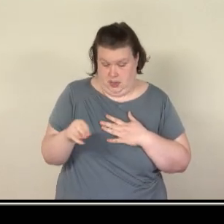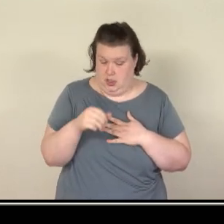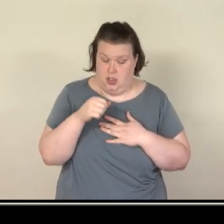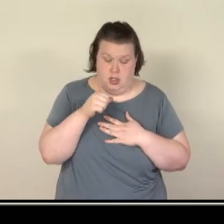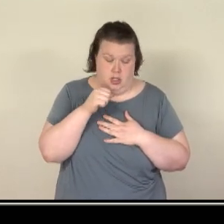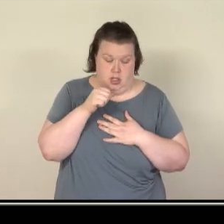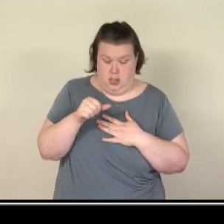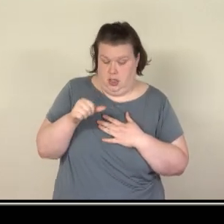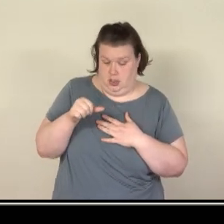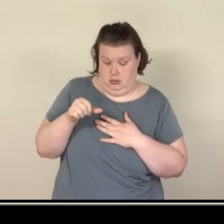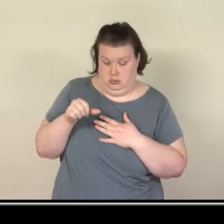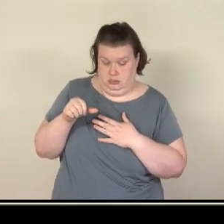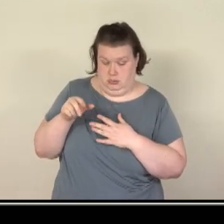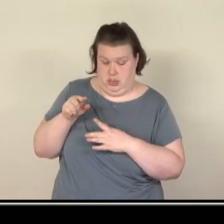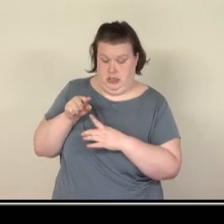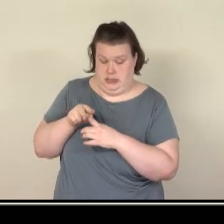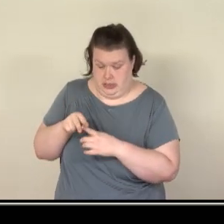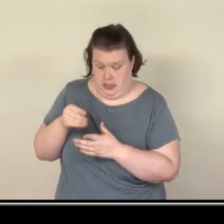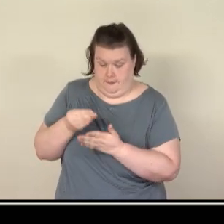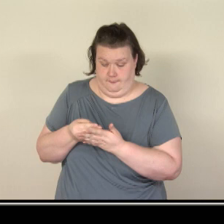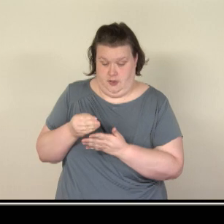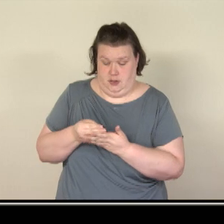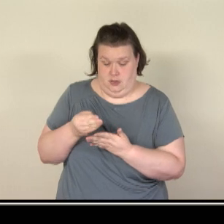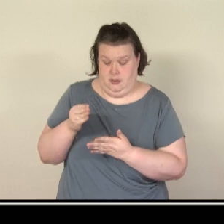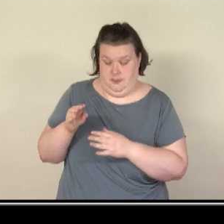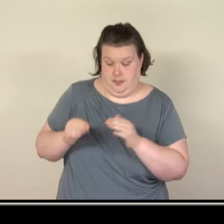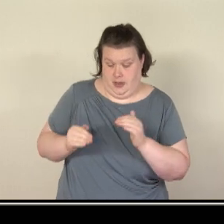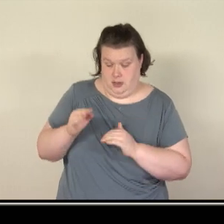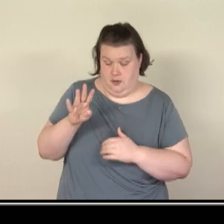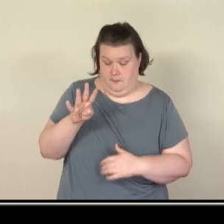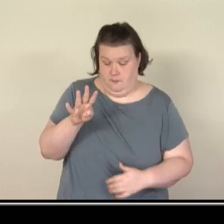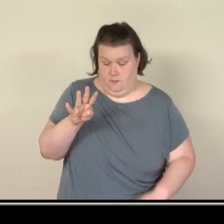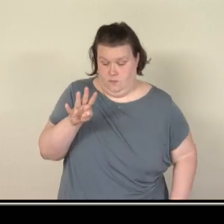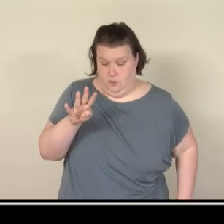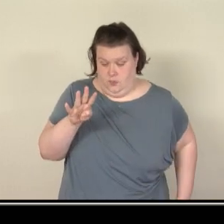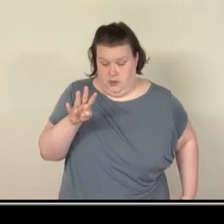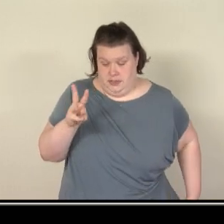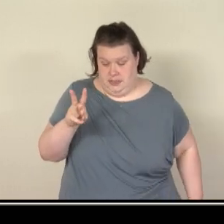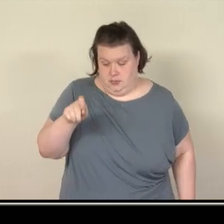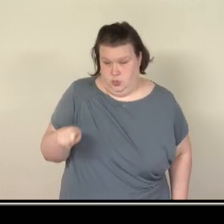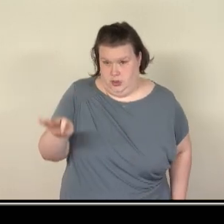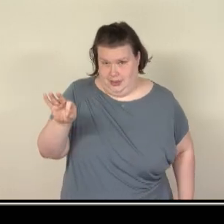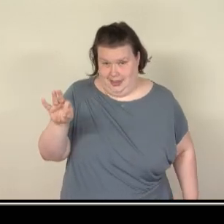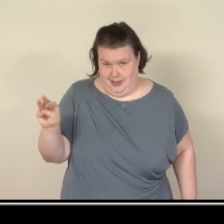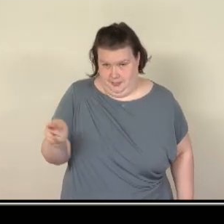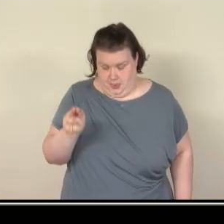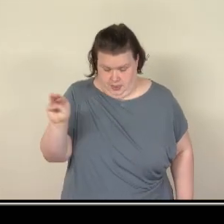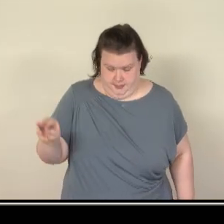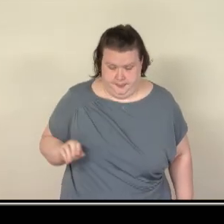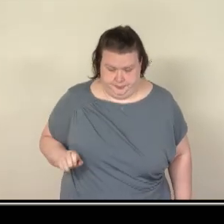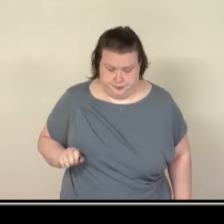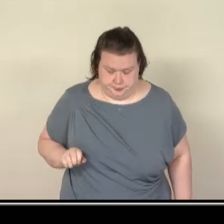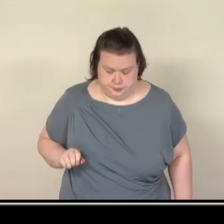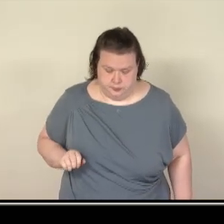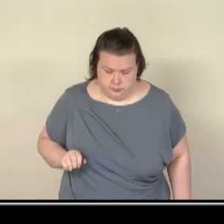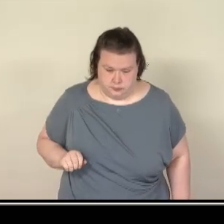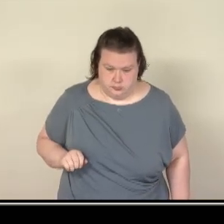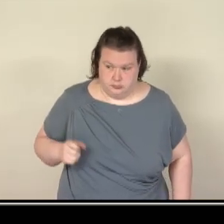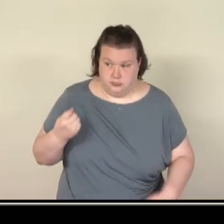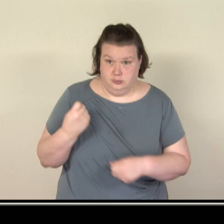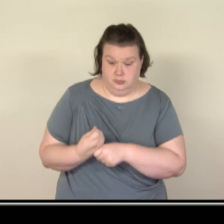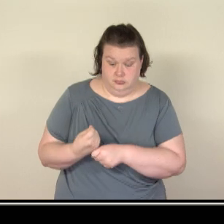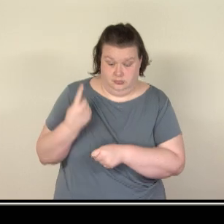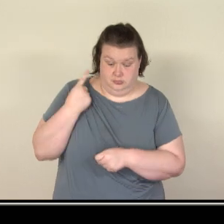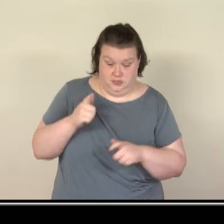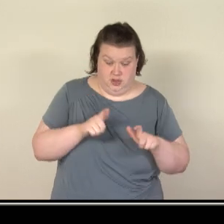unassigned fund balance of $46.9 million. Now, if you'll look at the prior year, we had a larger ending fund